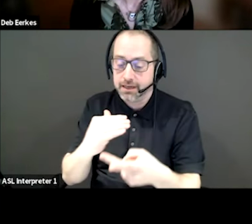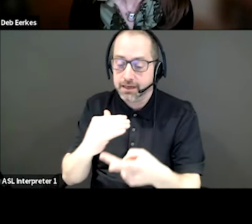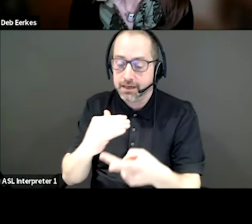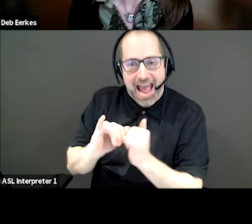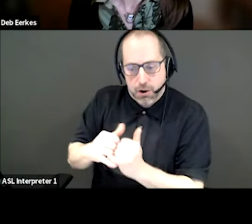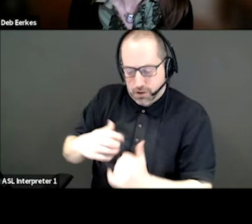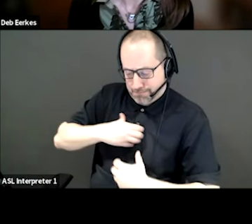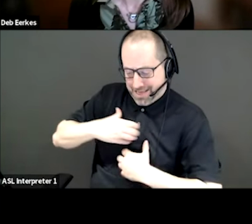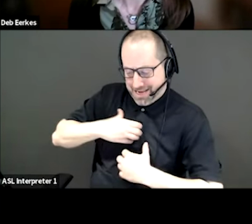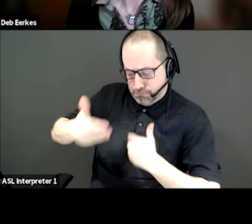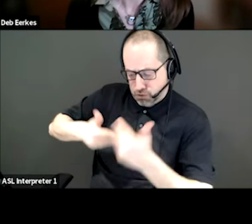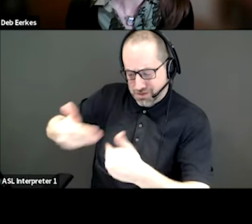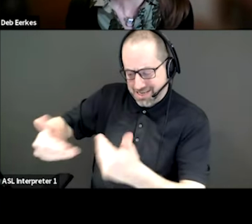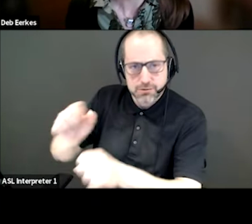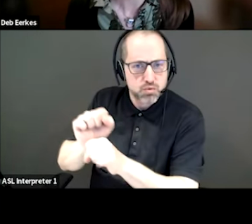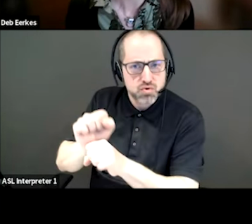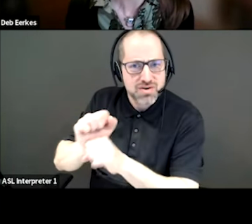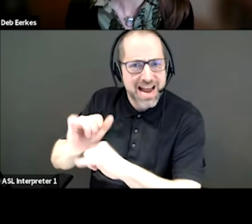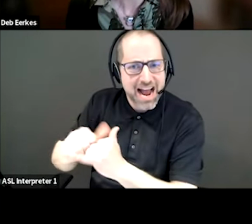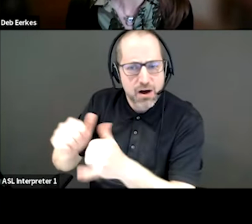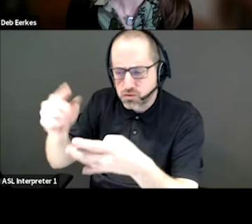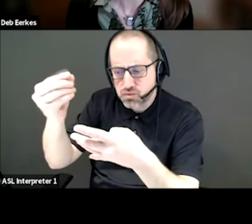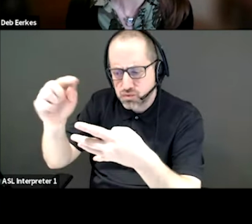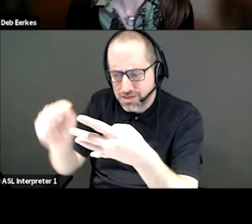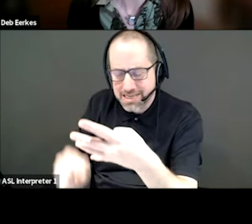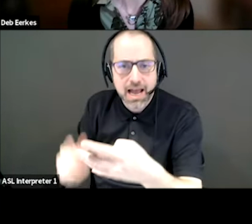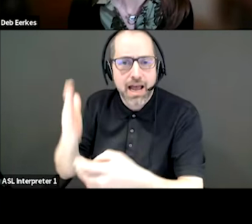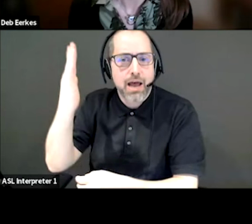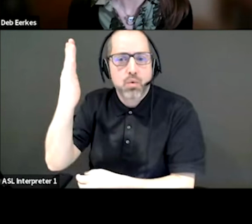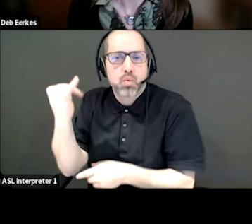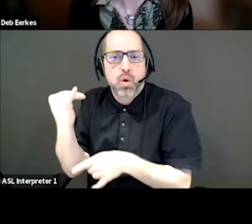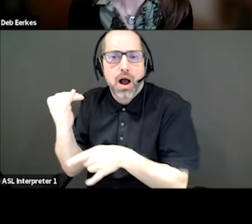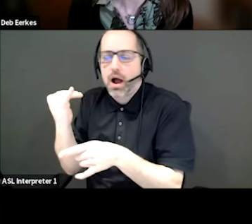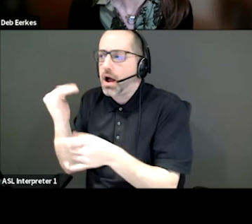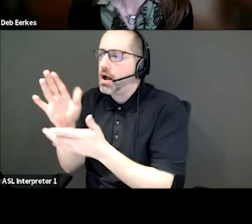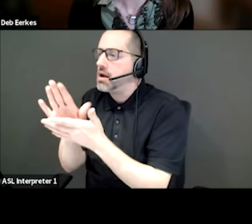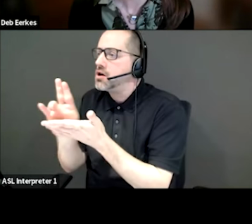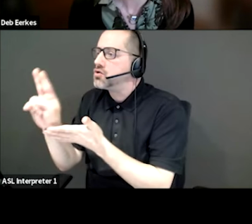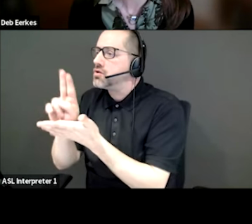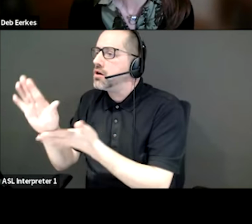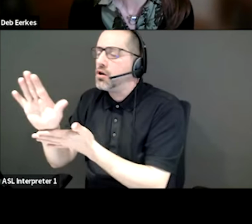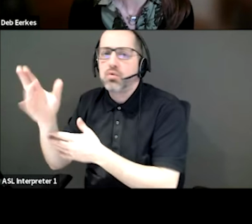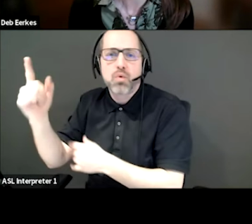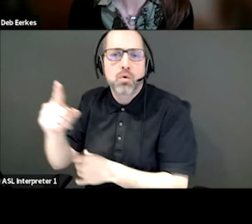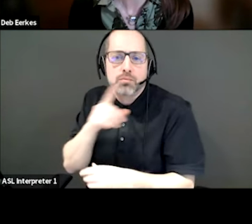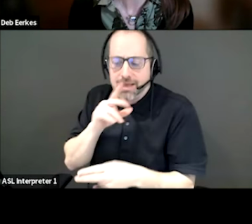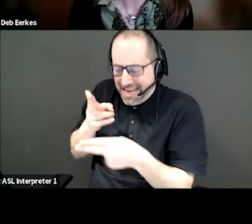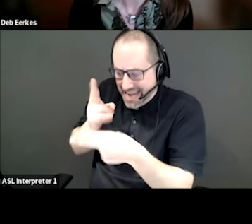And why won't post-secondaries proceed with an anonymous or third-party complaint?